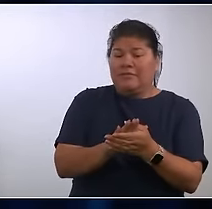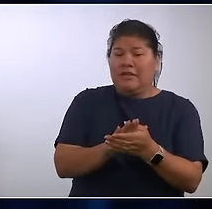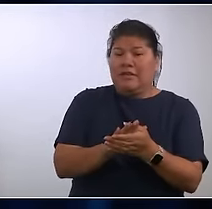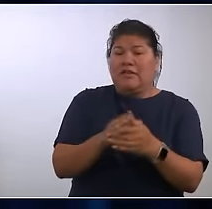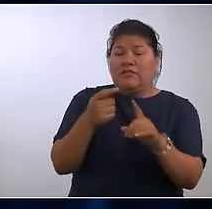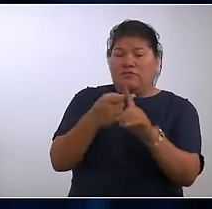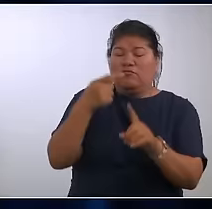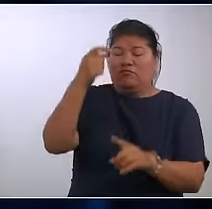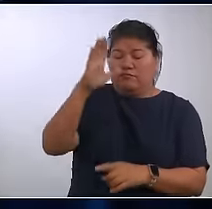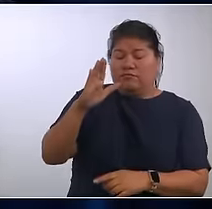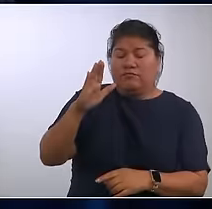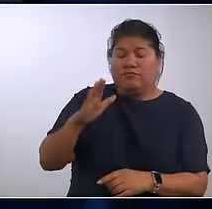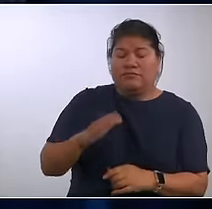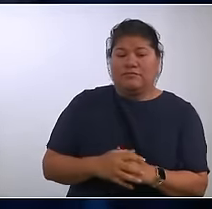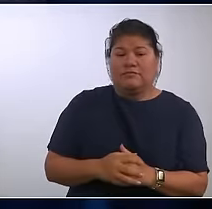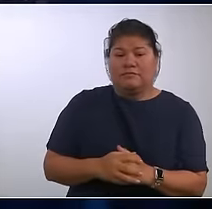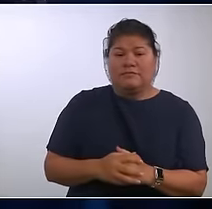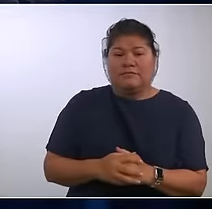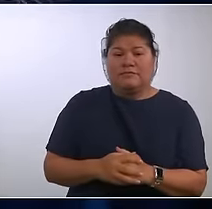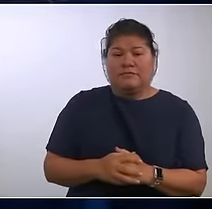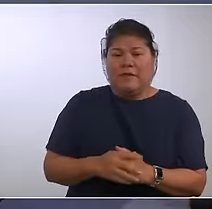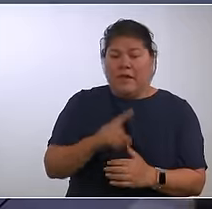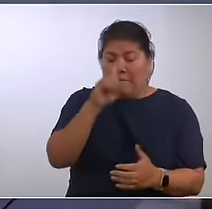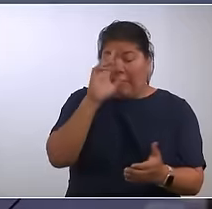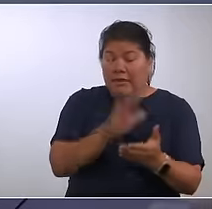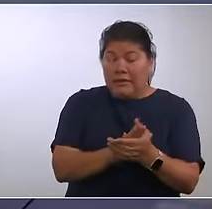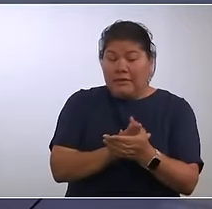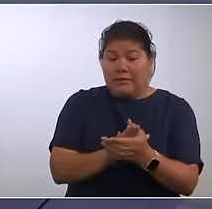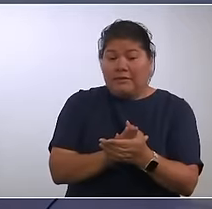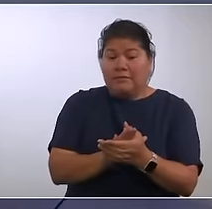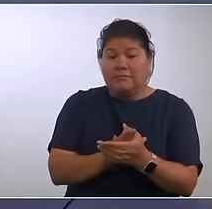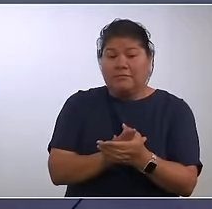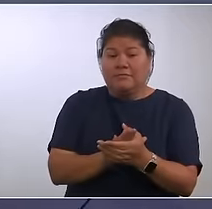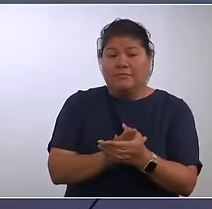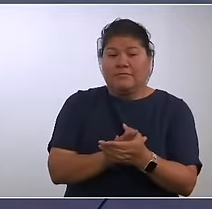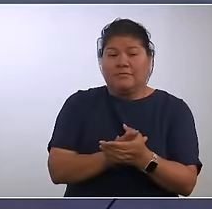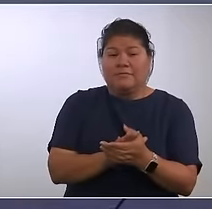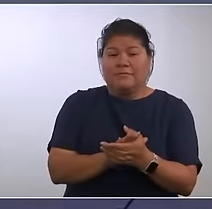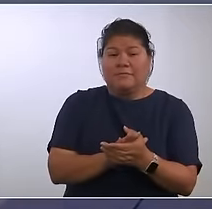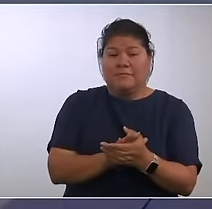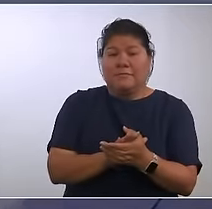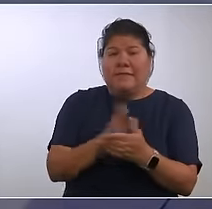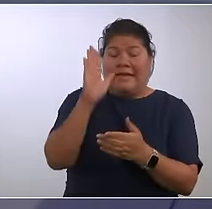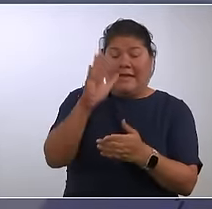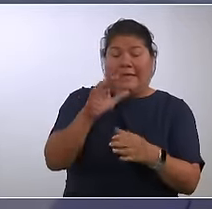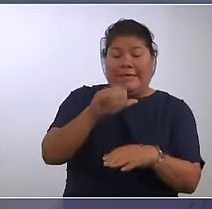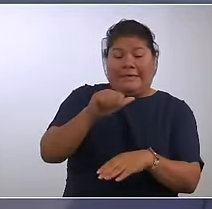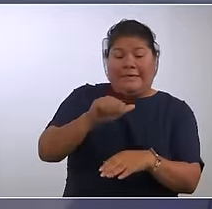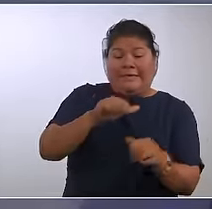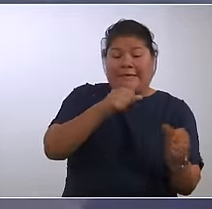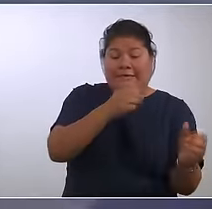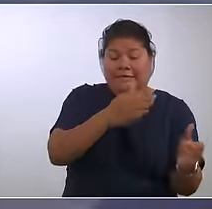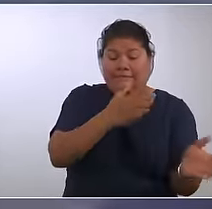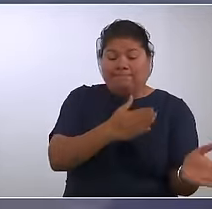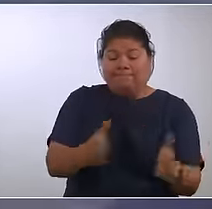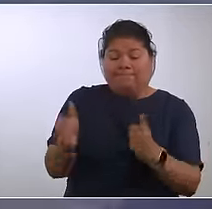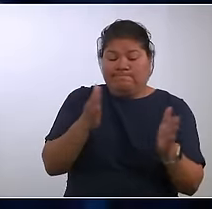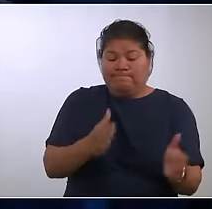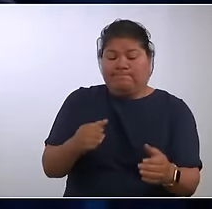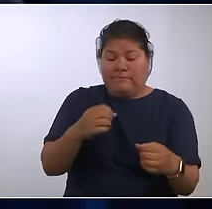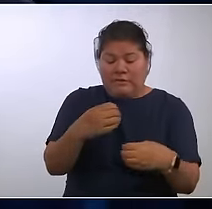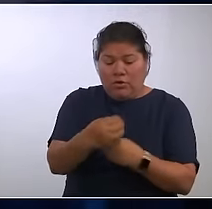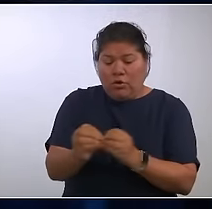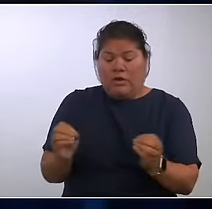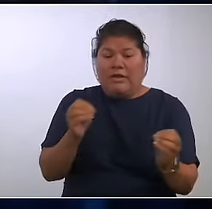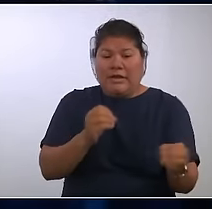de Dios, that this is from God. Creo, I believe, que Dios está estructurando a la iglesia, that God is